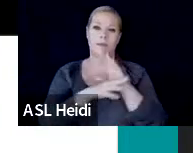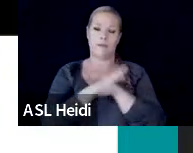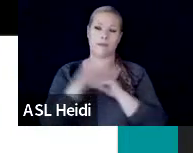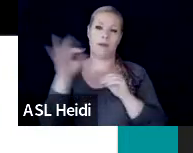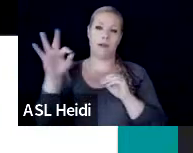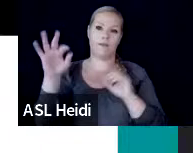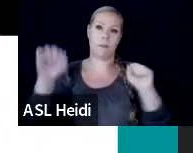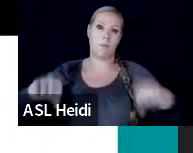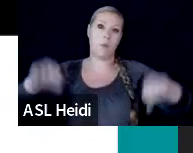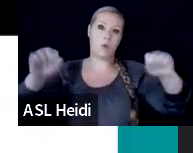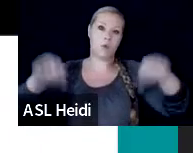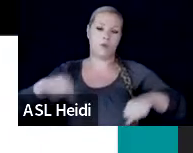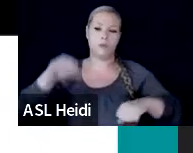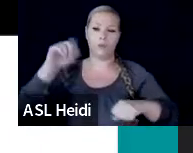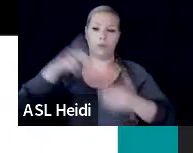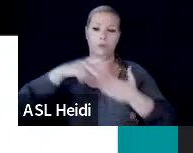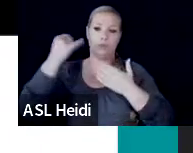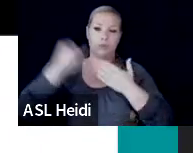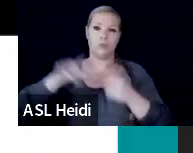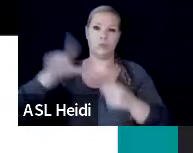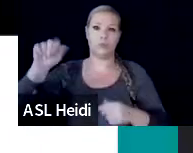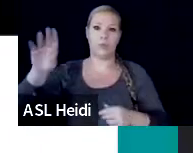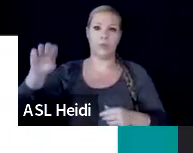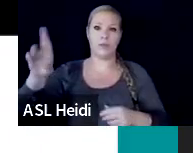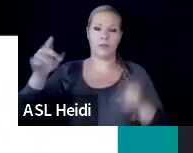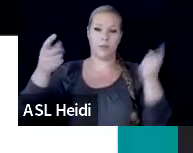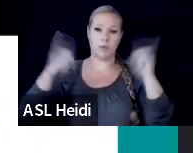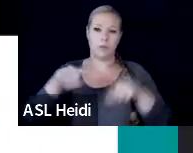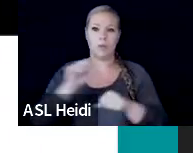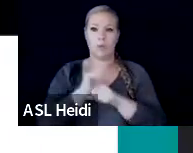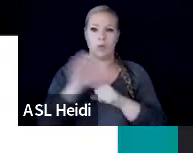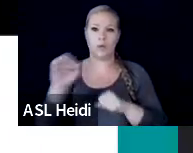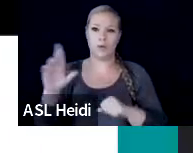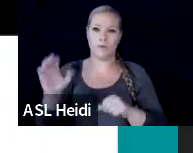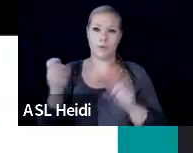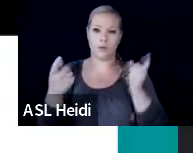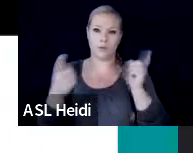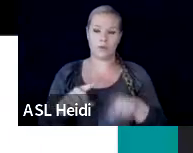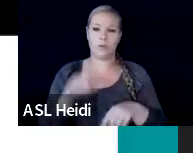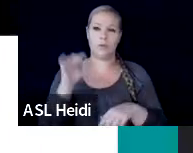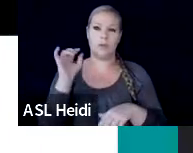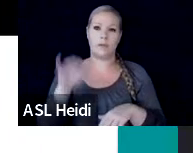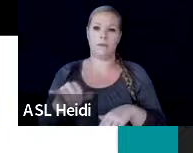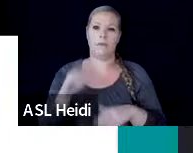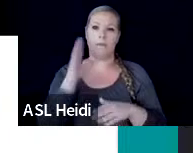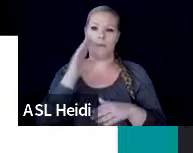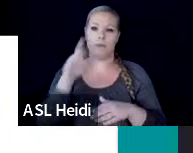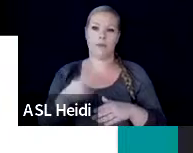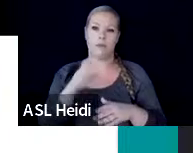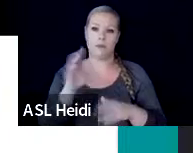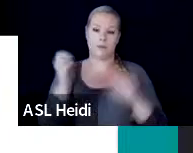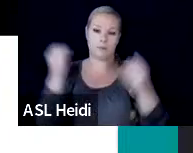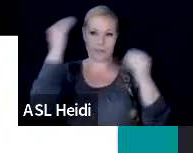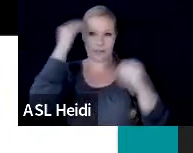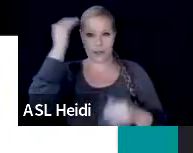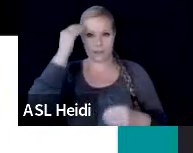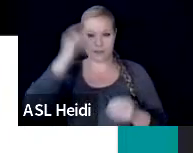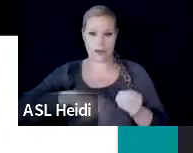potential project labor agreement or workforce agreement that we'll need to be conscious of,